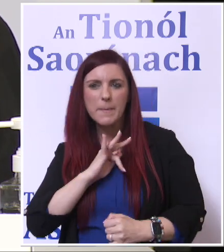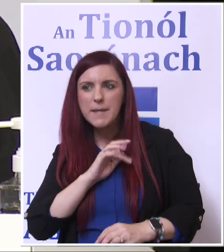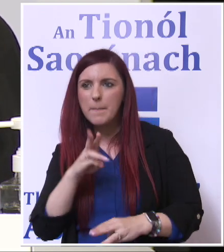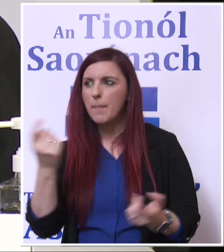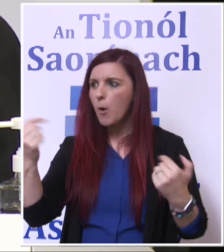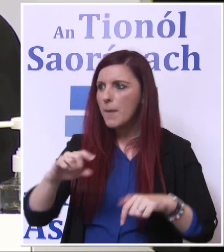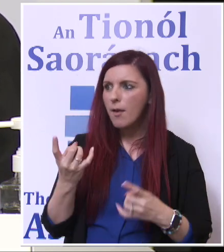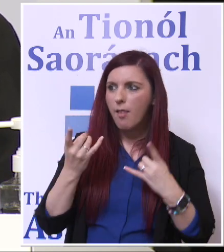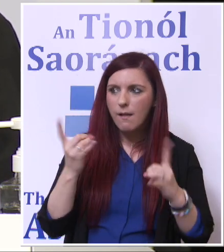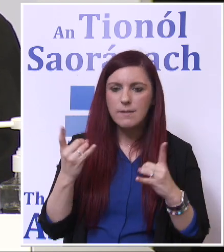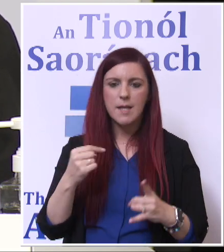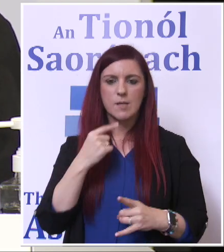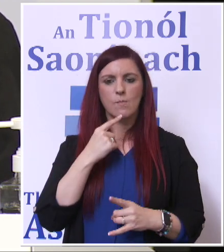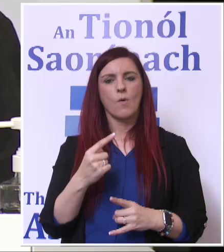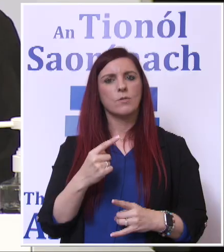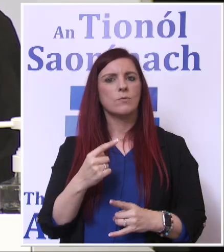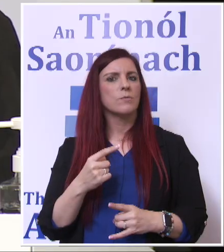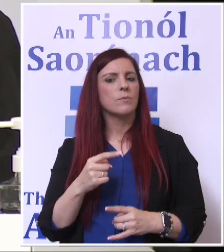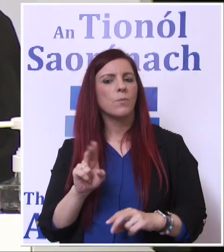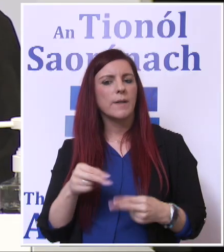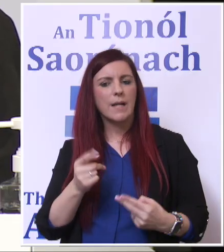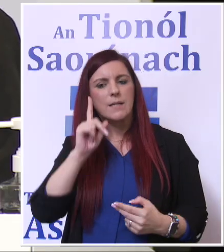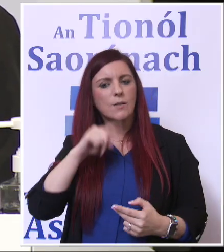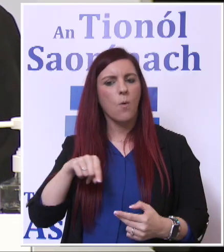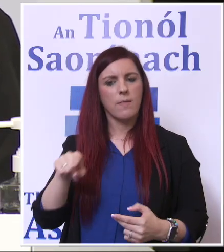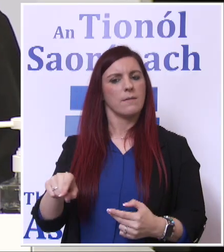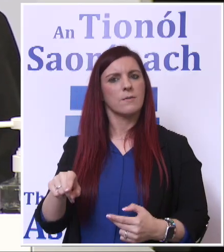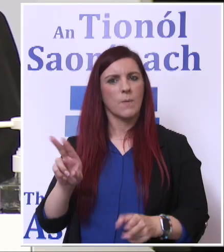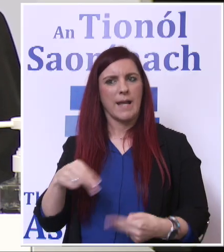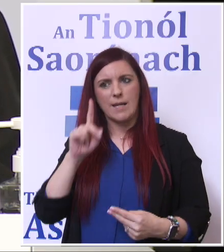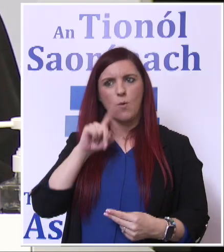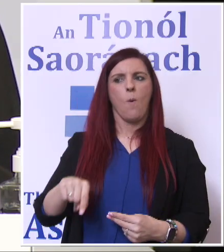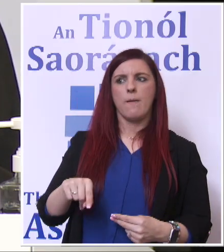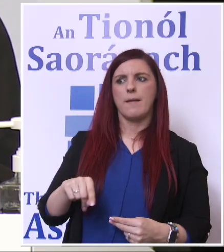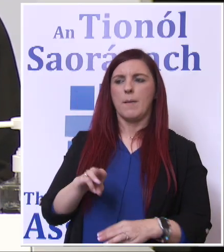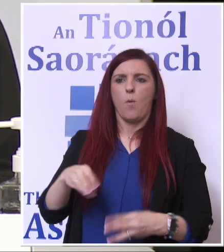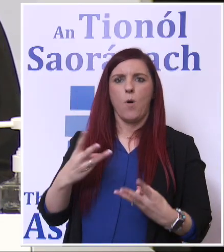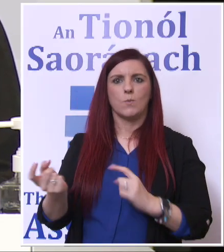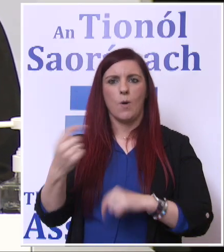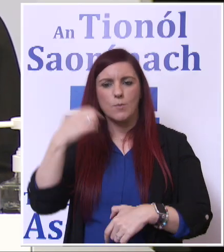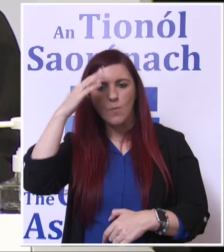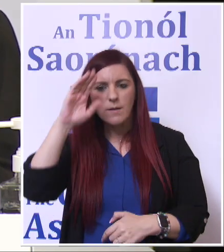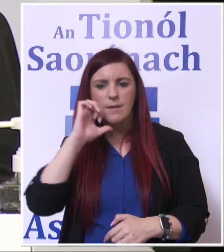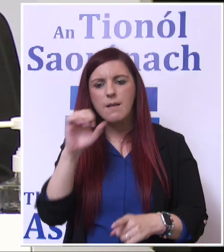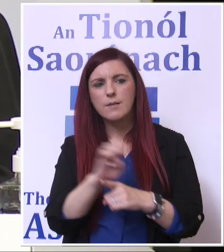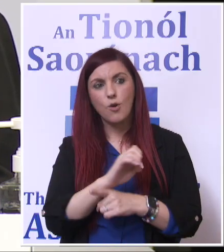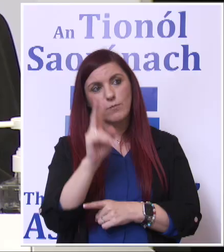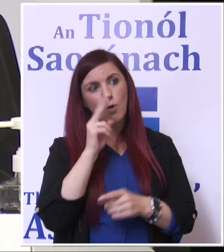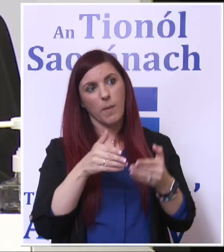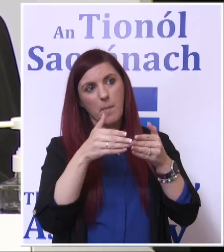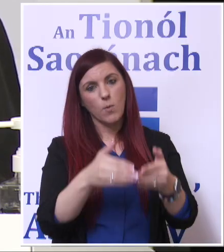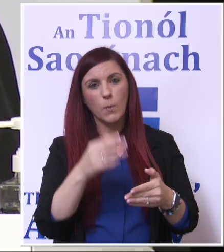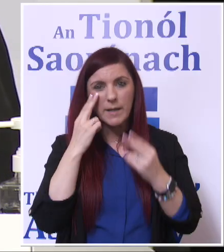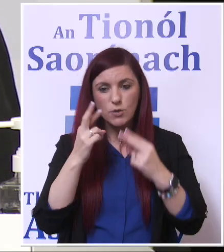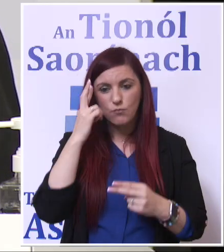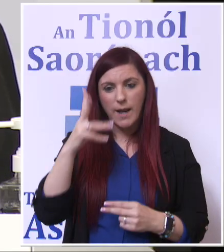holidays, but we mustn't ignore that, and we mustn't take it for granted that they want to come here. It's not enough we looking out at the ships. We need to realise those